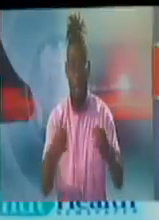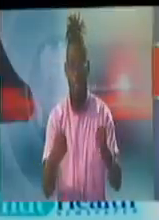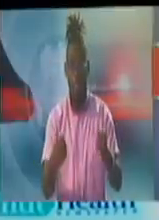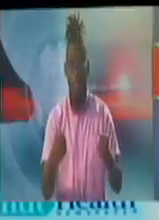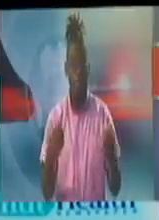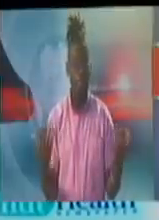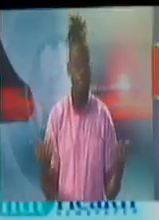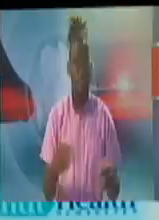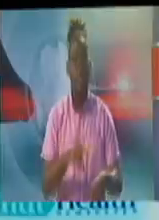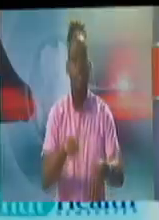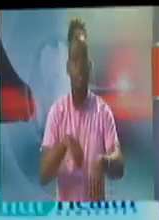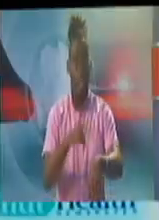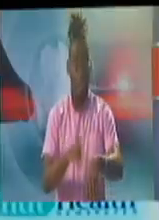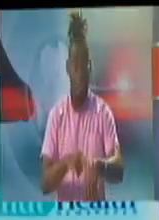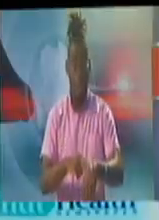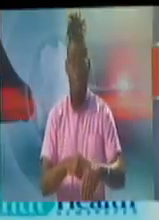Security.